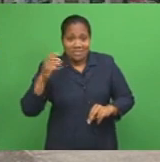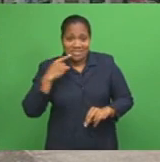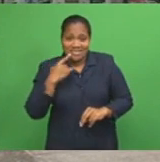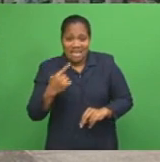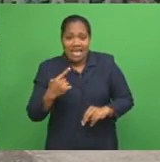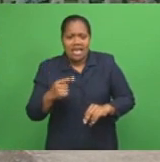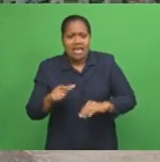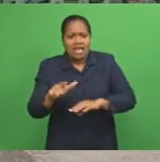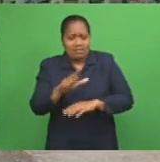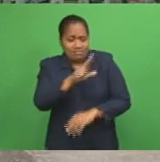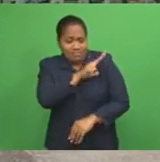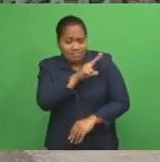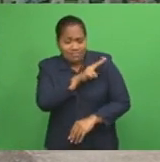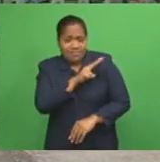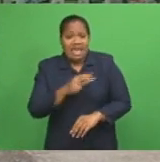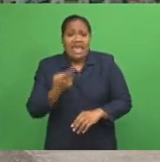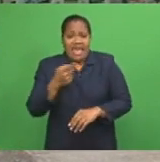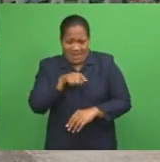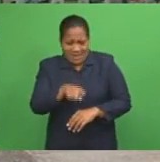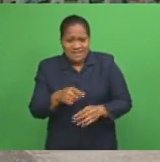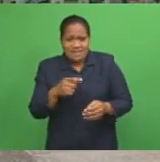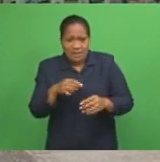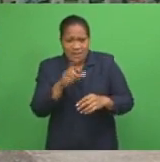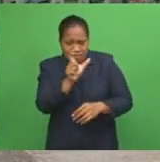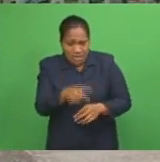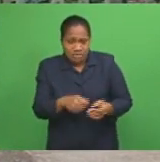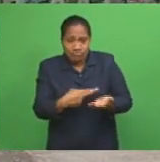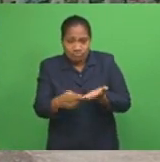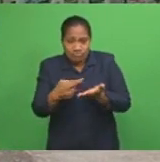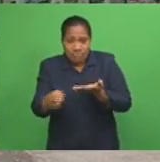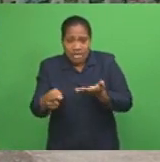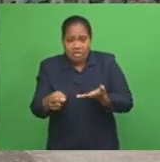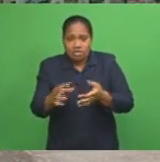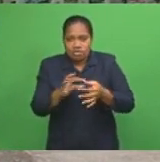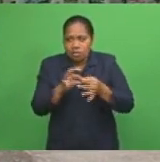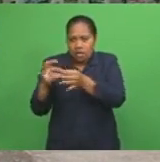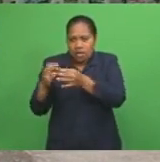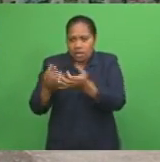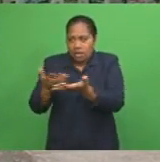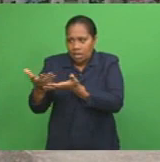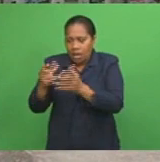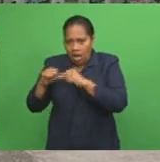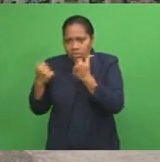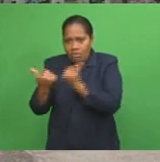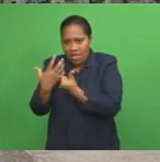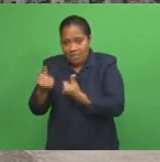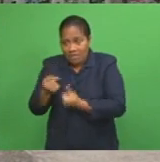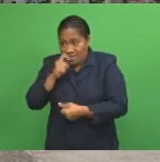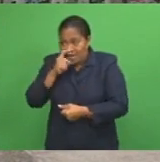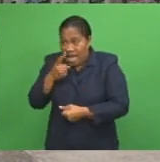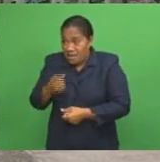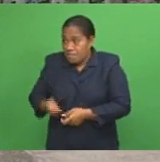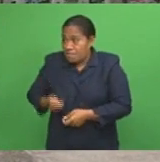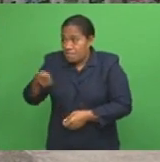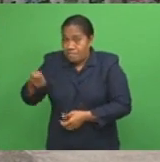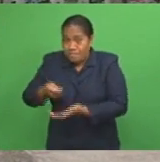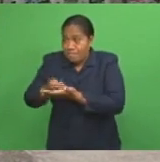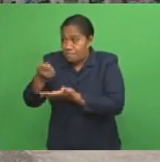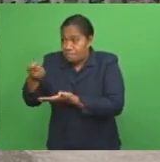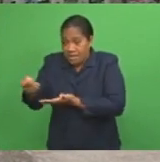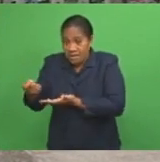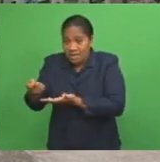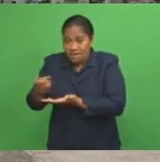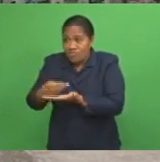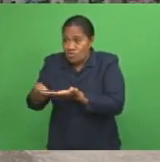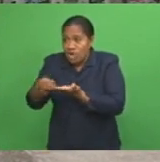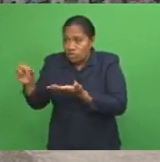tenants have a contract agreement between them, and if tenants aren't able to afford rent, they should engage in social dialogue to